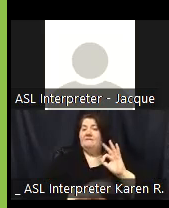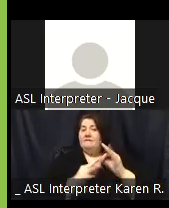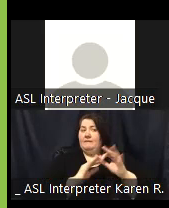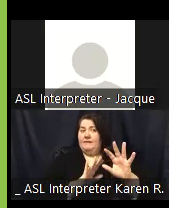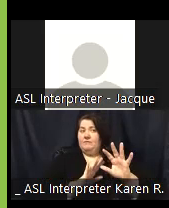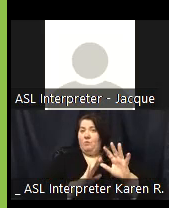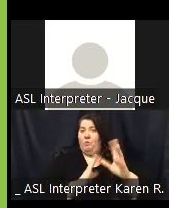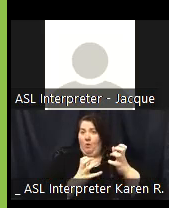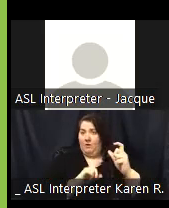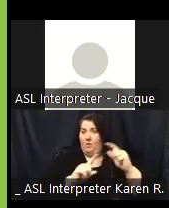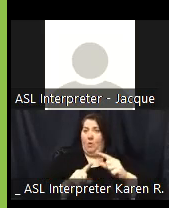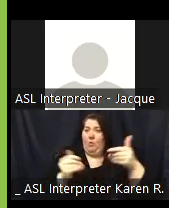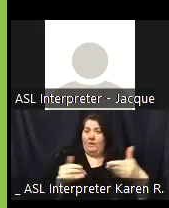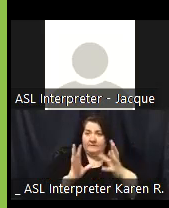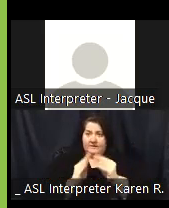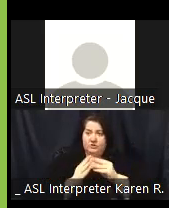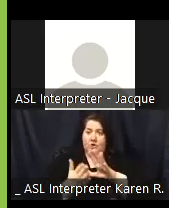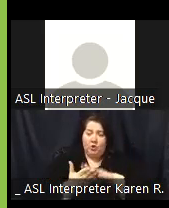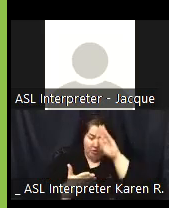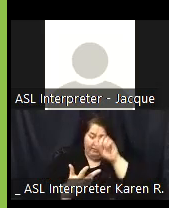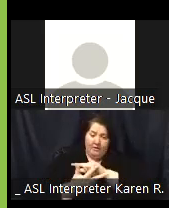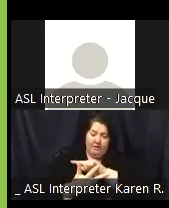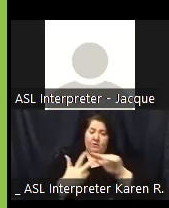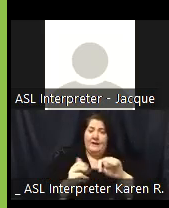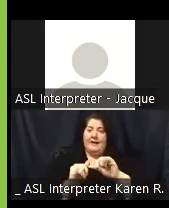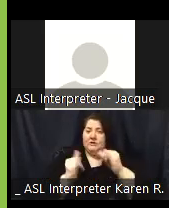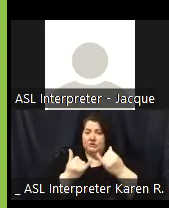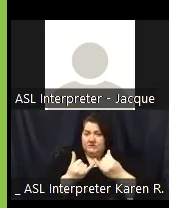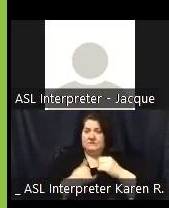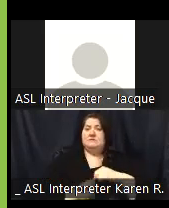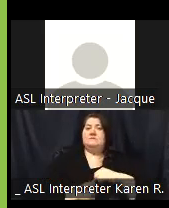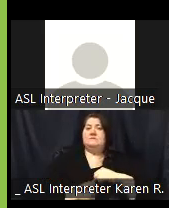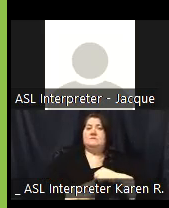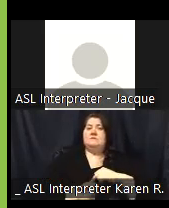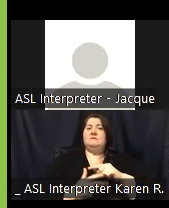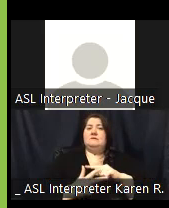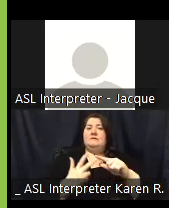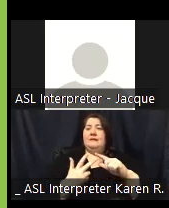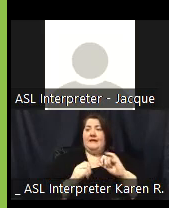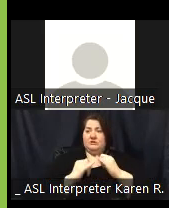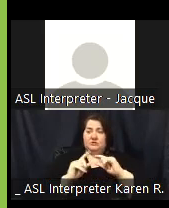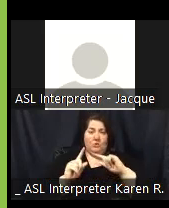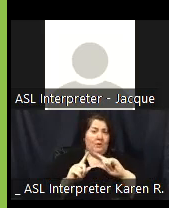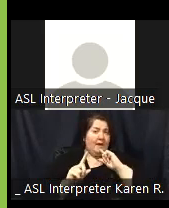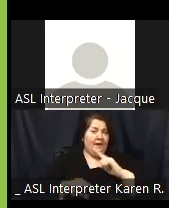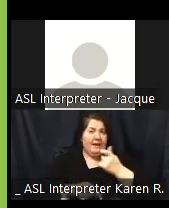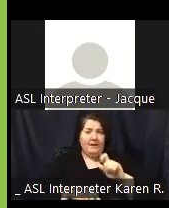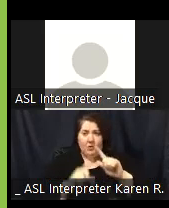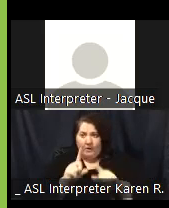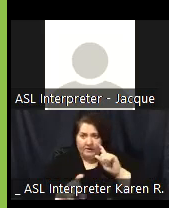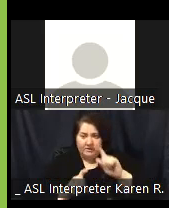a welcome session to learn more about the 3 DHH agencies, the agencies attend and answer any questions the family might